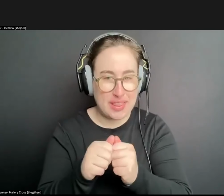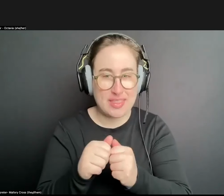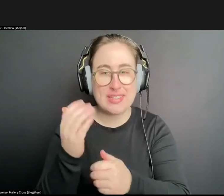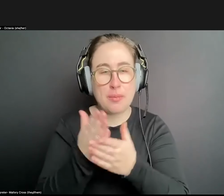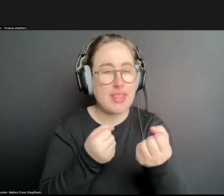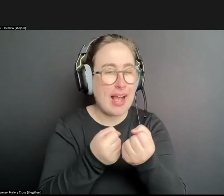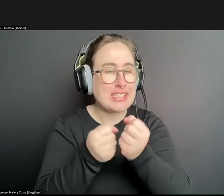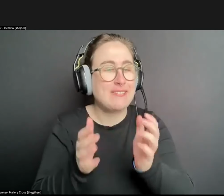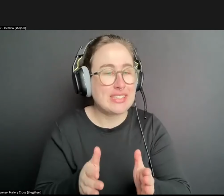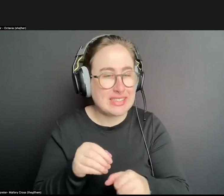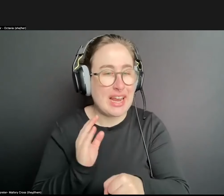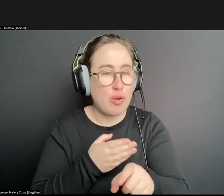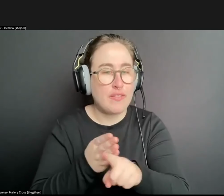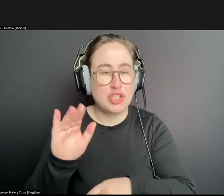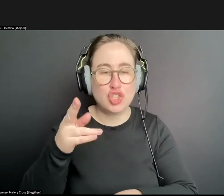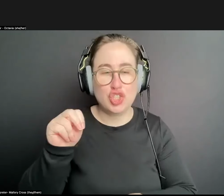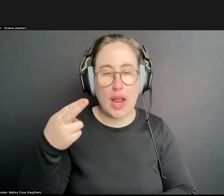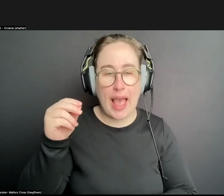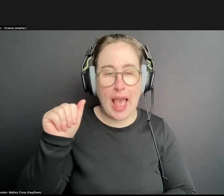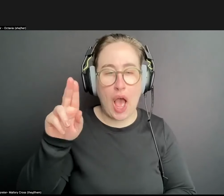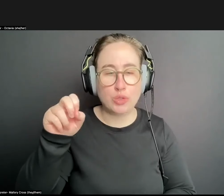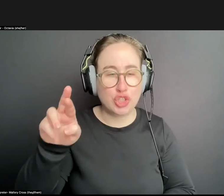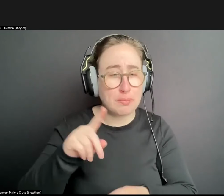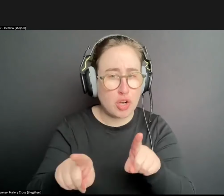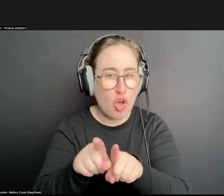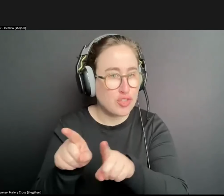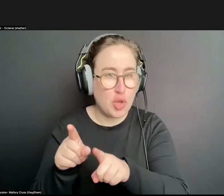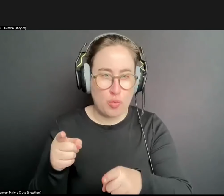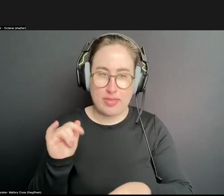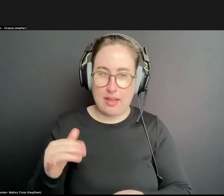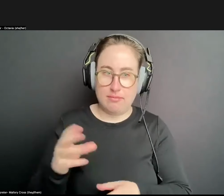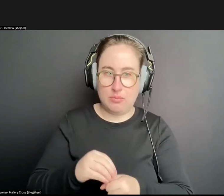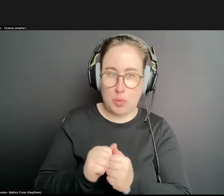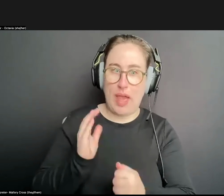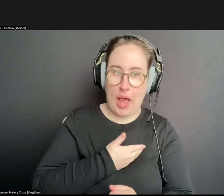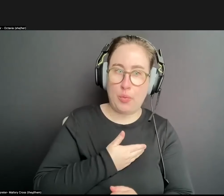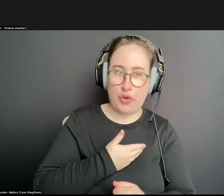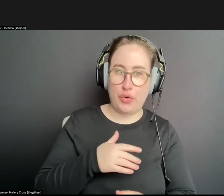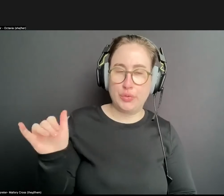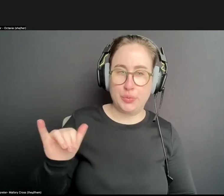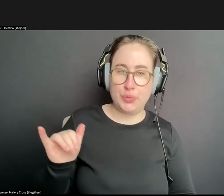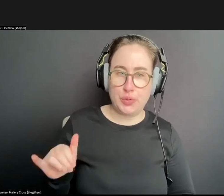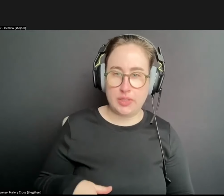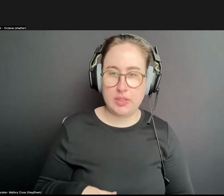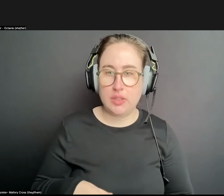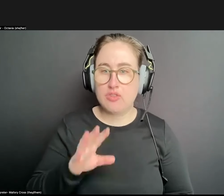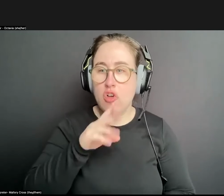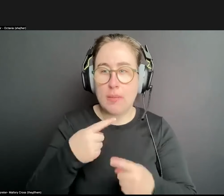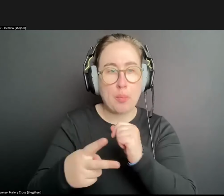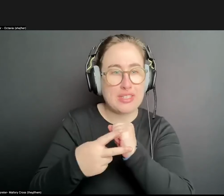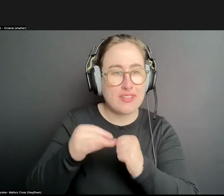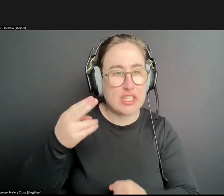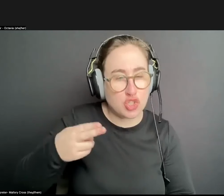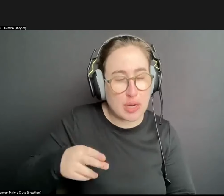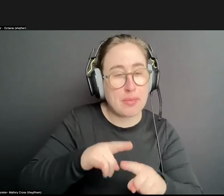activists in our field, John Hauser. But it's also sort of a front of mind for a lot of our folks as we're thinking about the preservation of history,